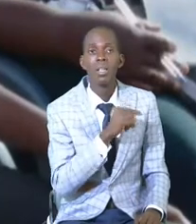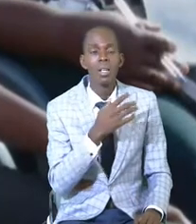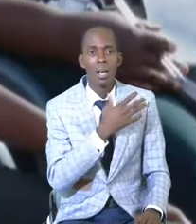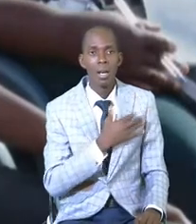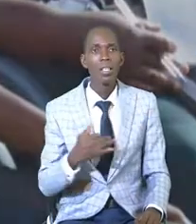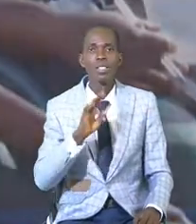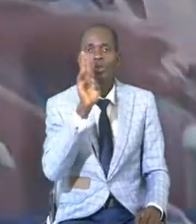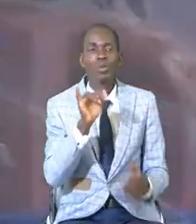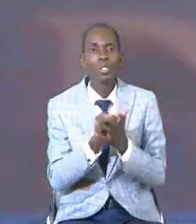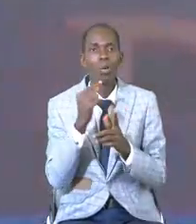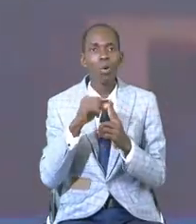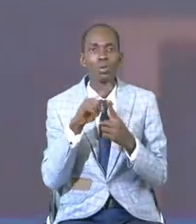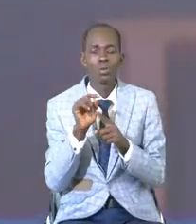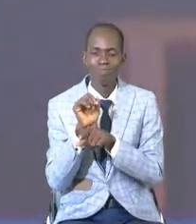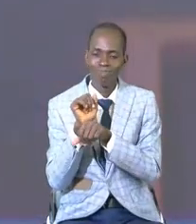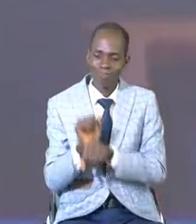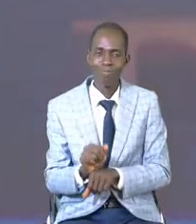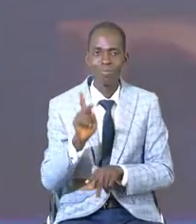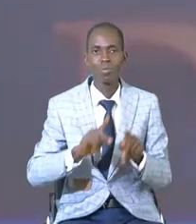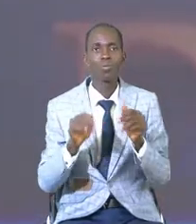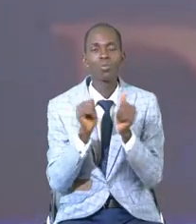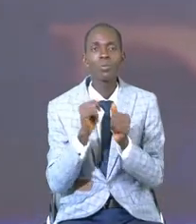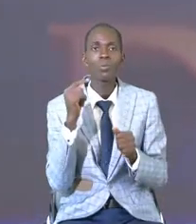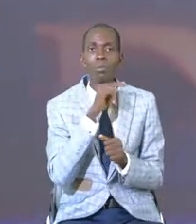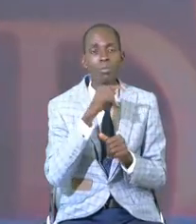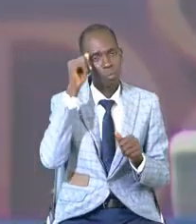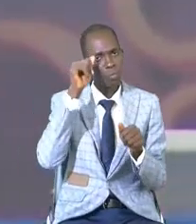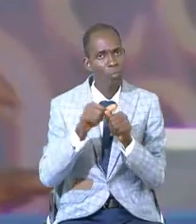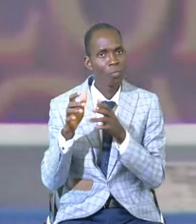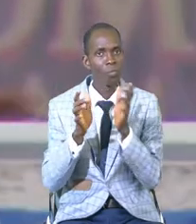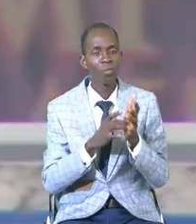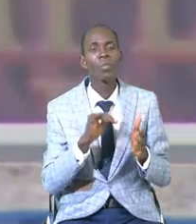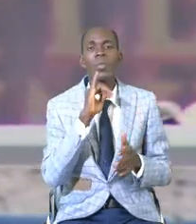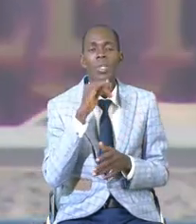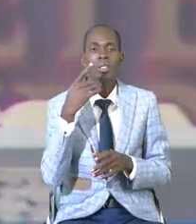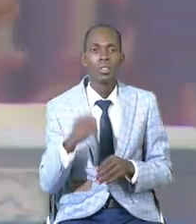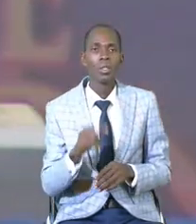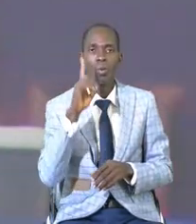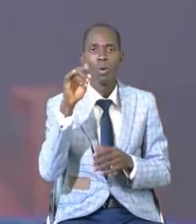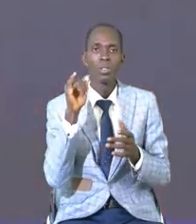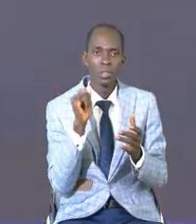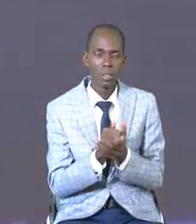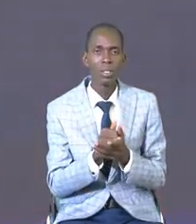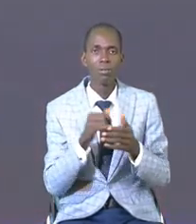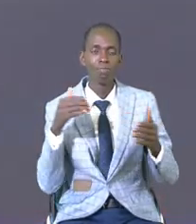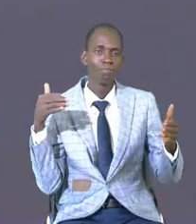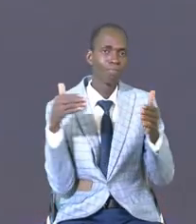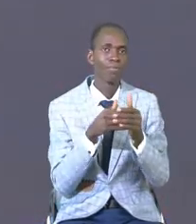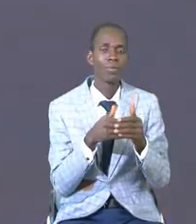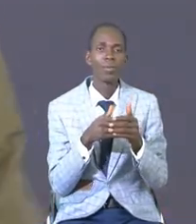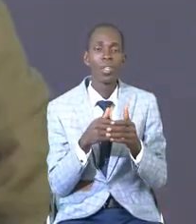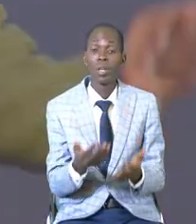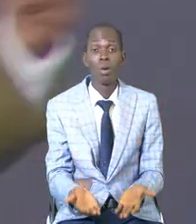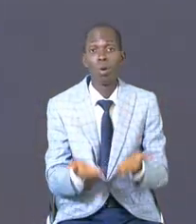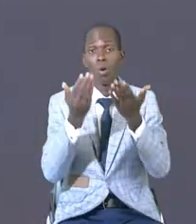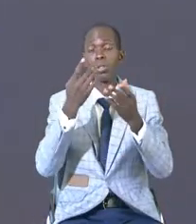down with a lie. Remember that Jesus Christ is the one that upholds the whole universe.